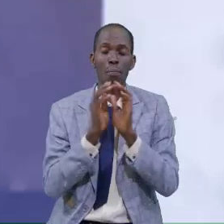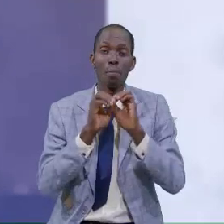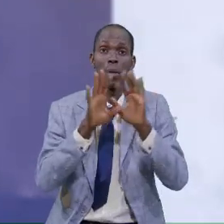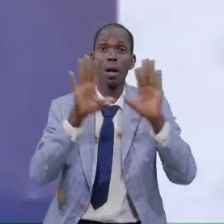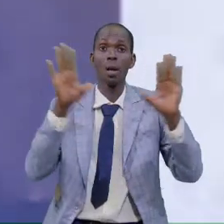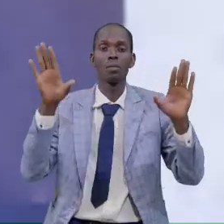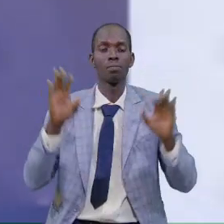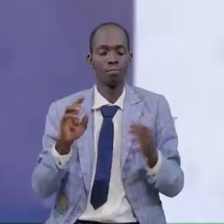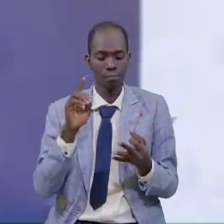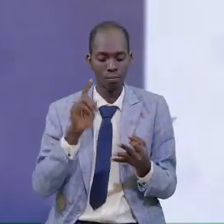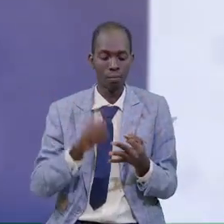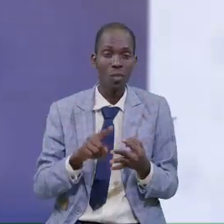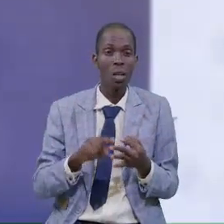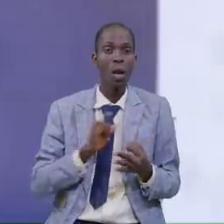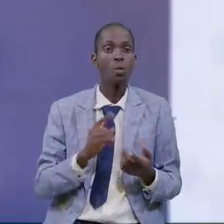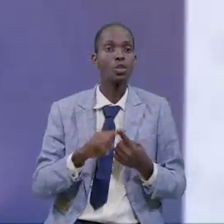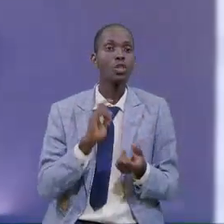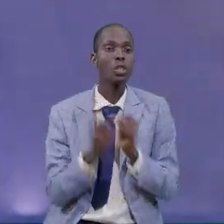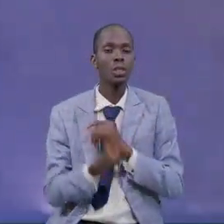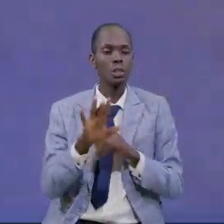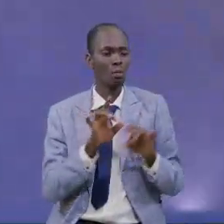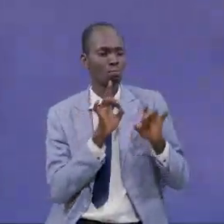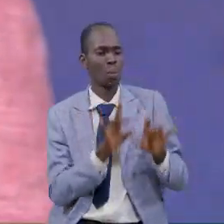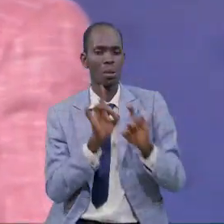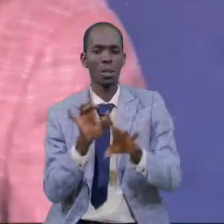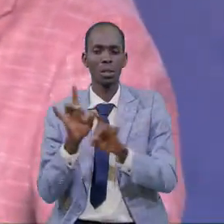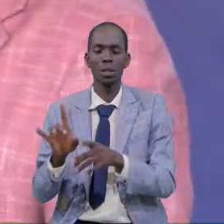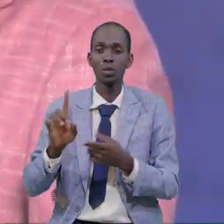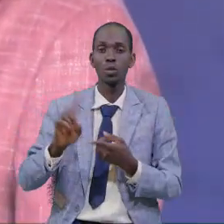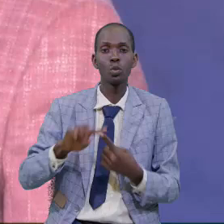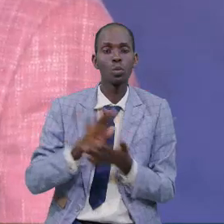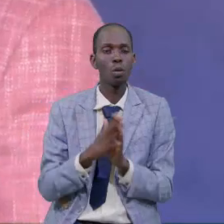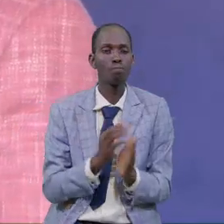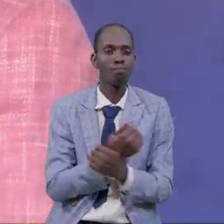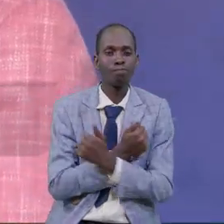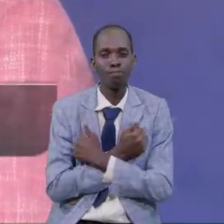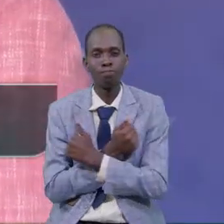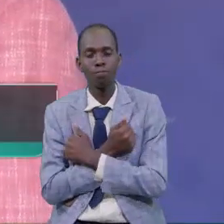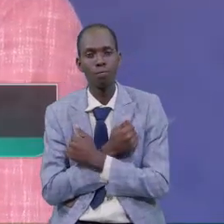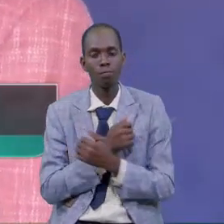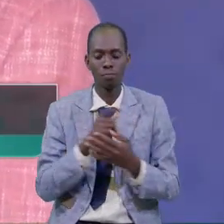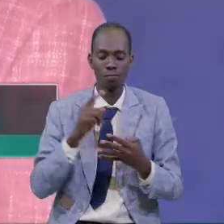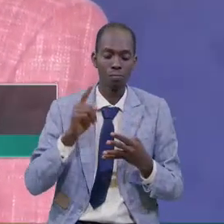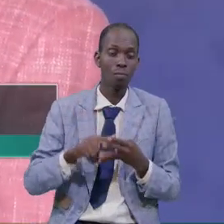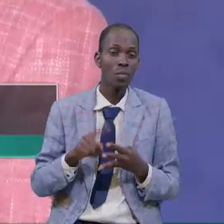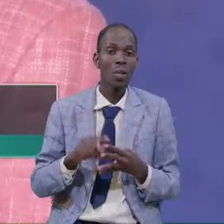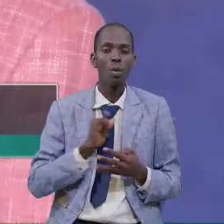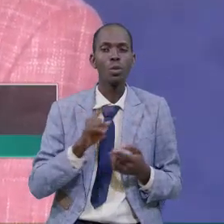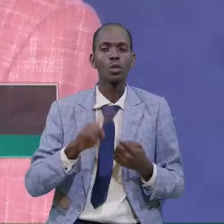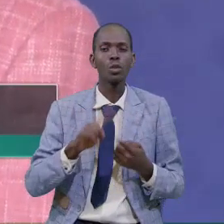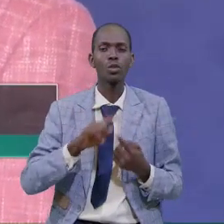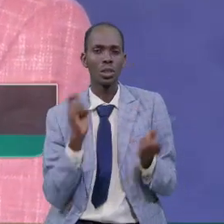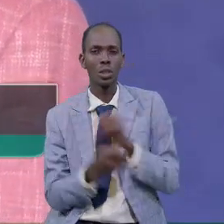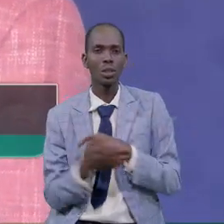to love that will help them. I want to change their being as bound to